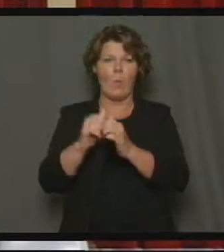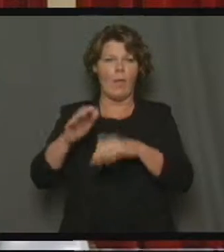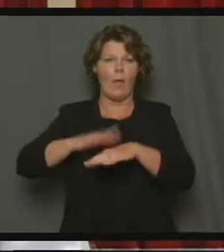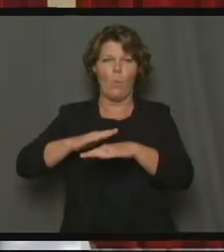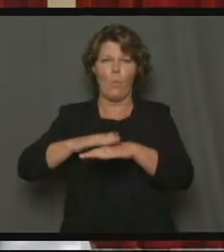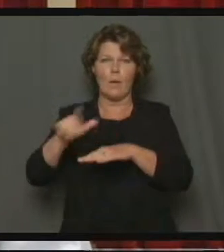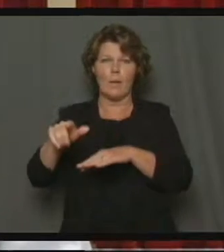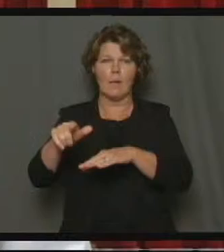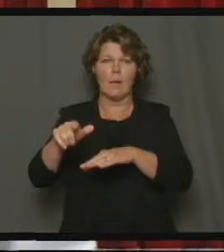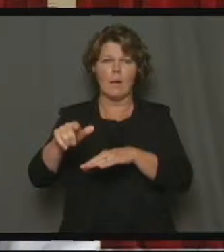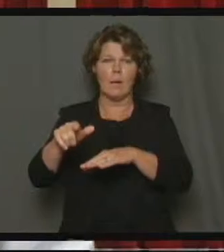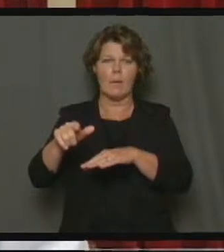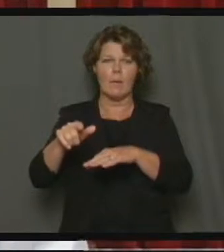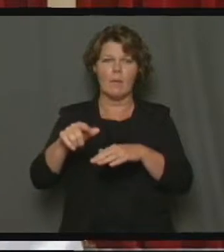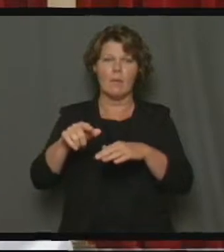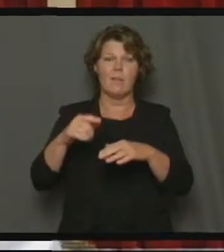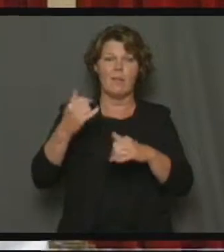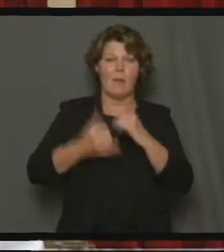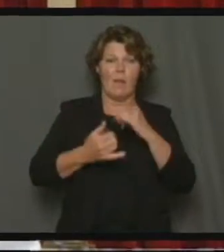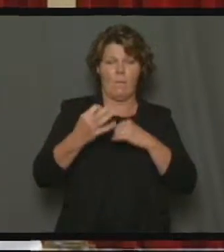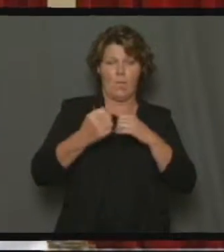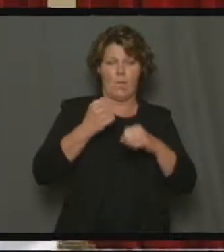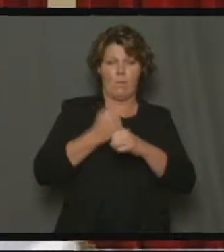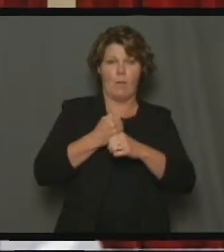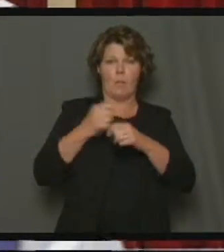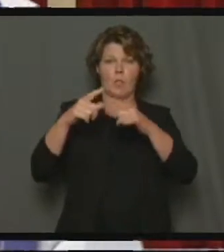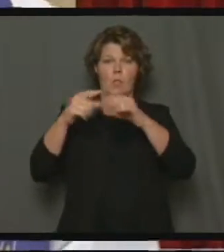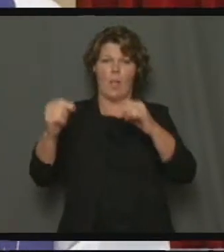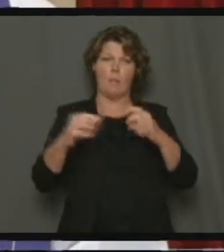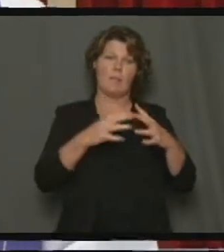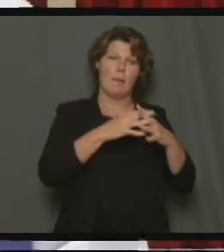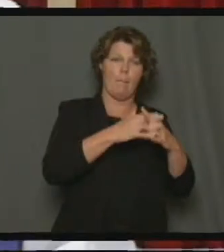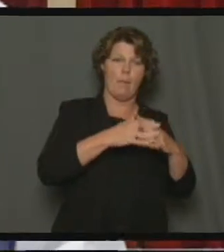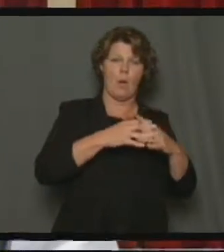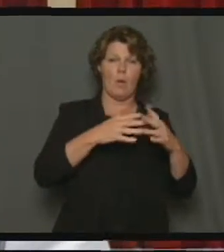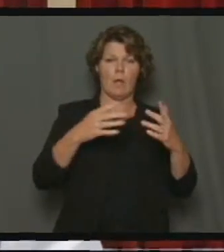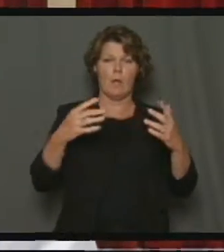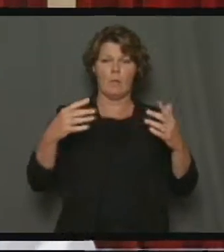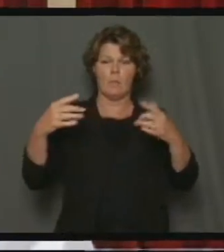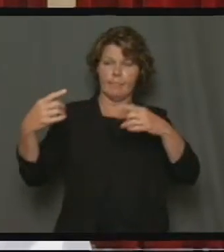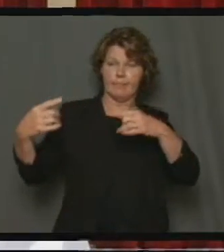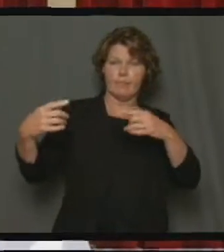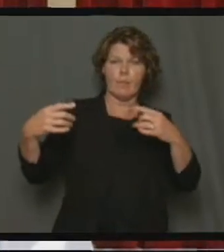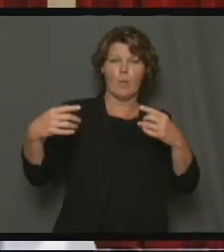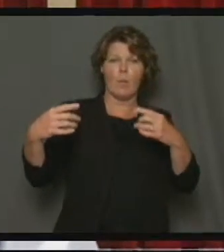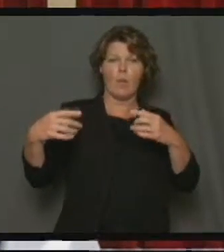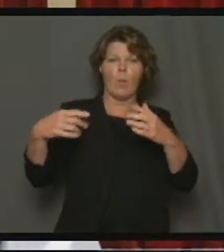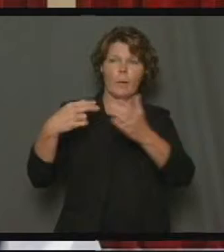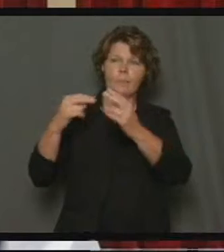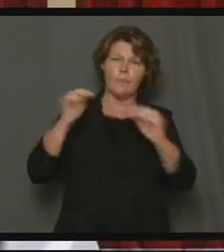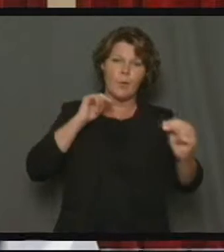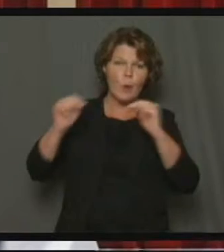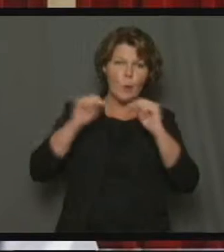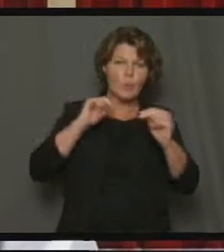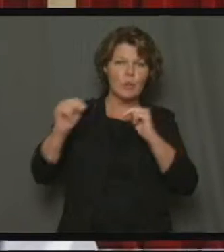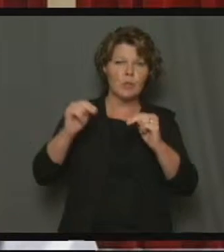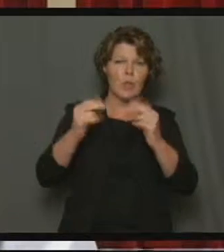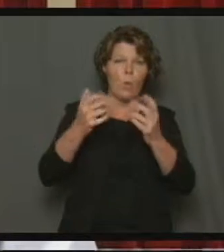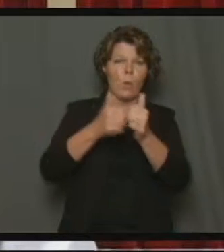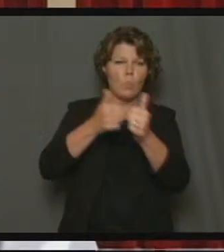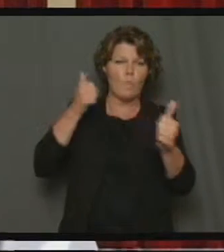warning. Over the previous several months, Japanese and American diplomats had been negotiating with the goal of avoiding